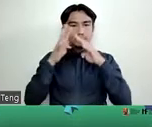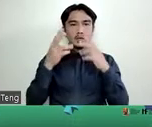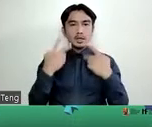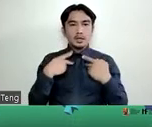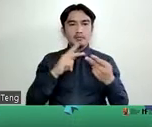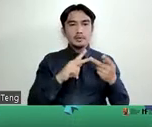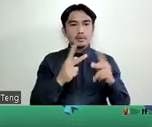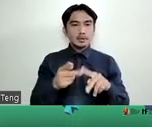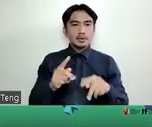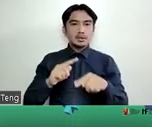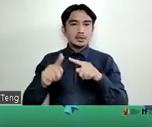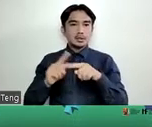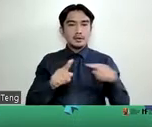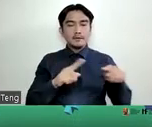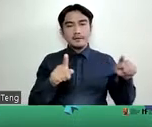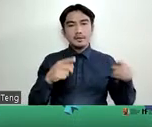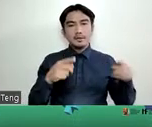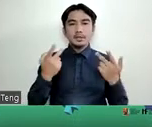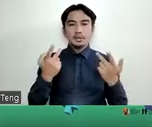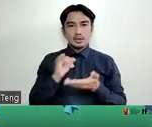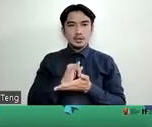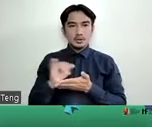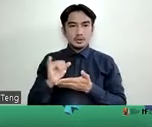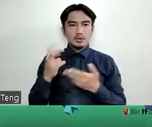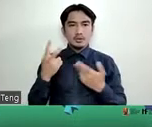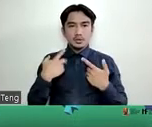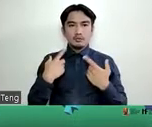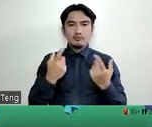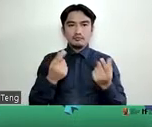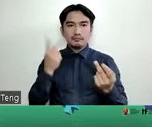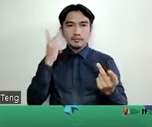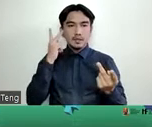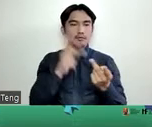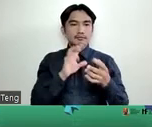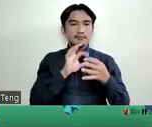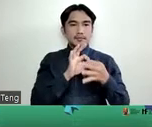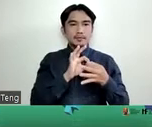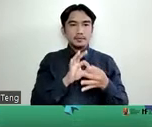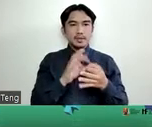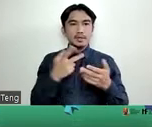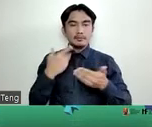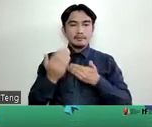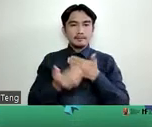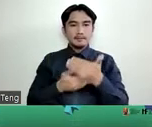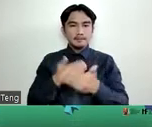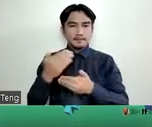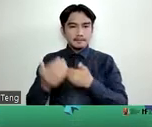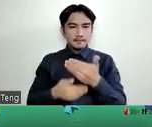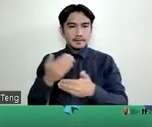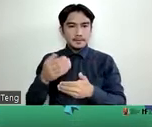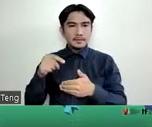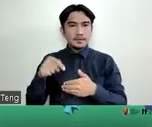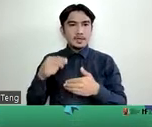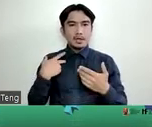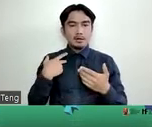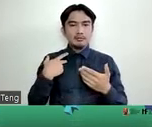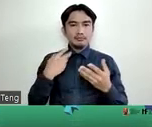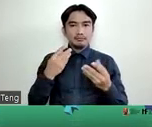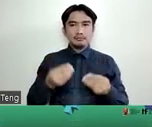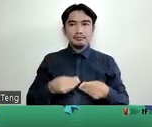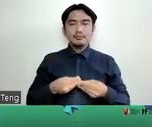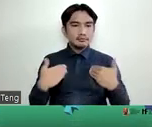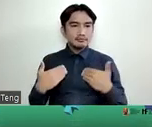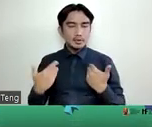various institutions that is aligned to our mission in promoting innovation and inclusion and reached out to the grassroots level. So